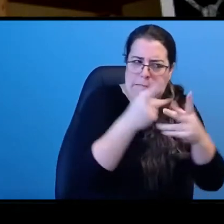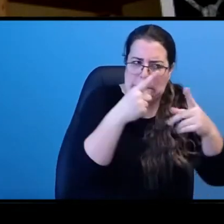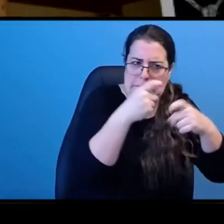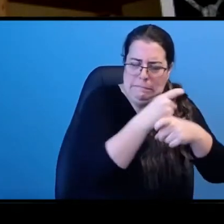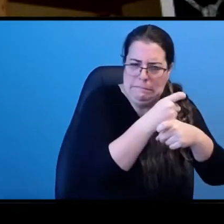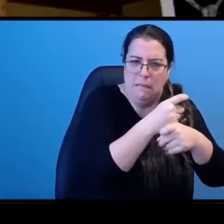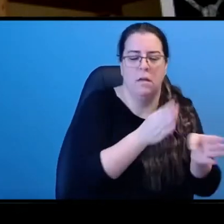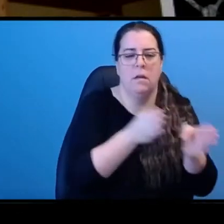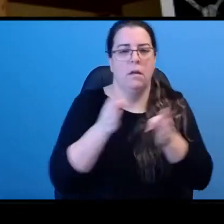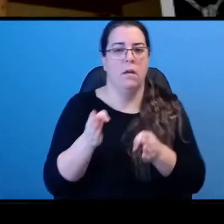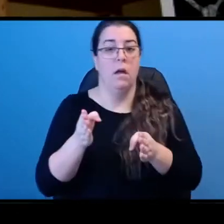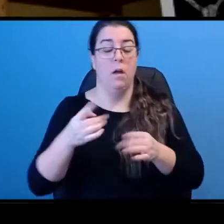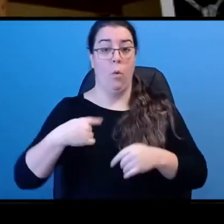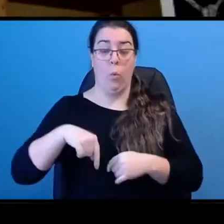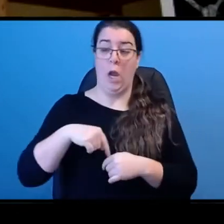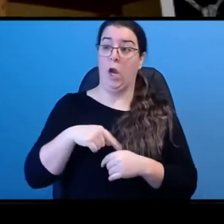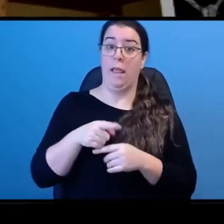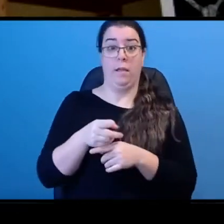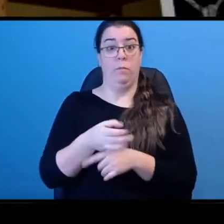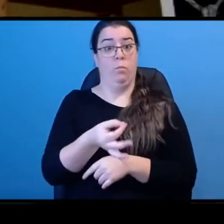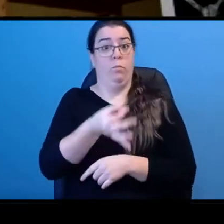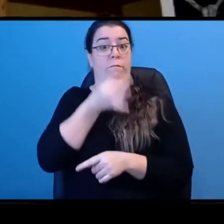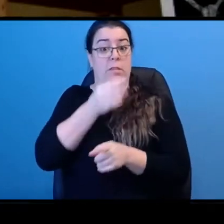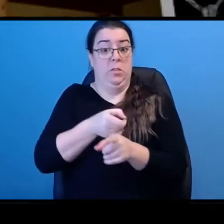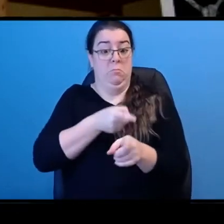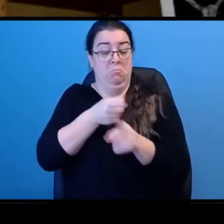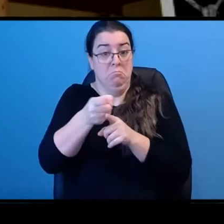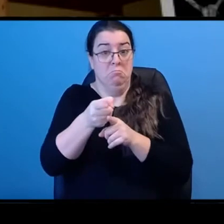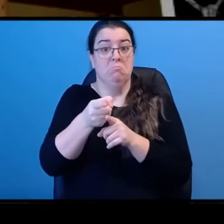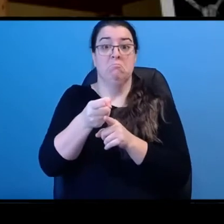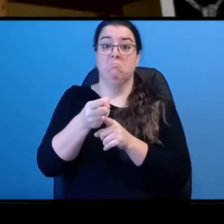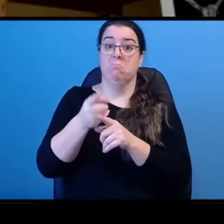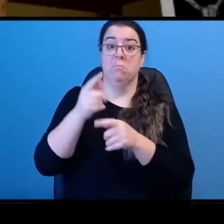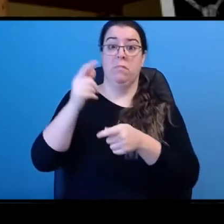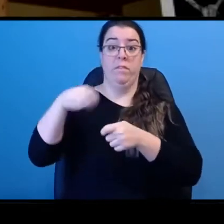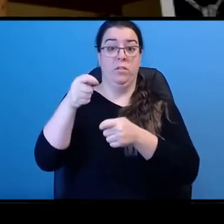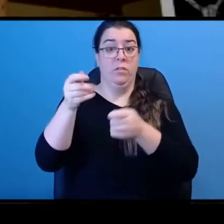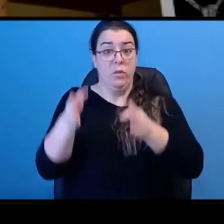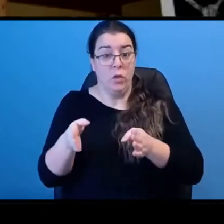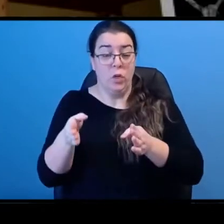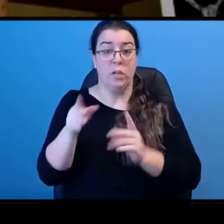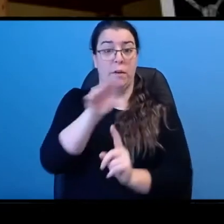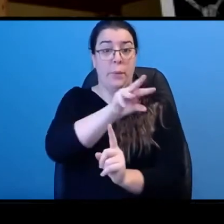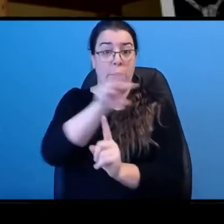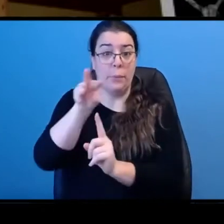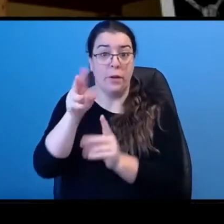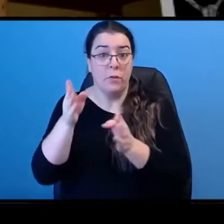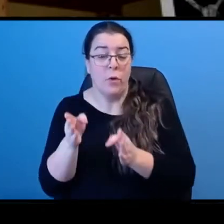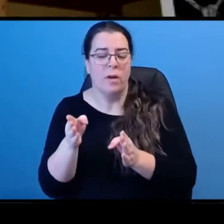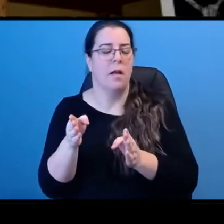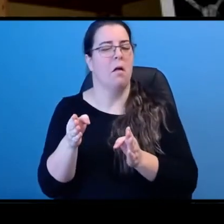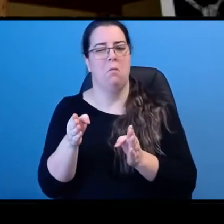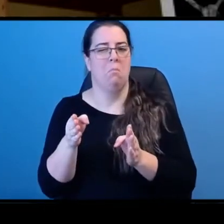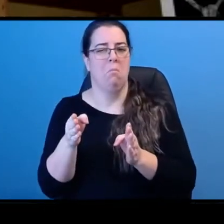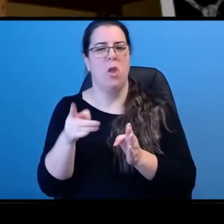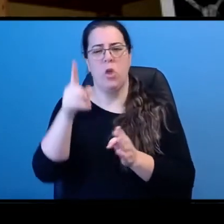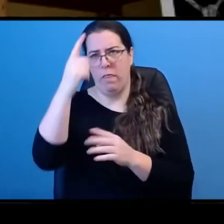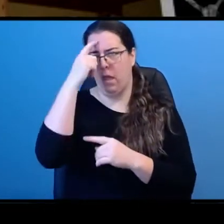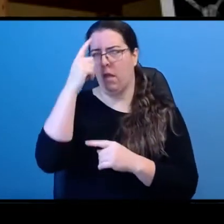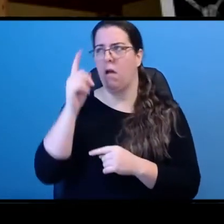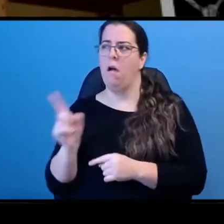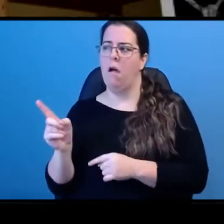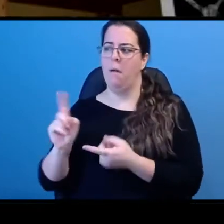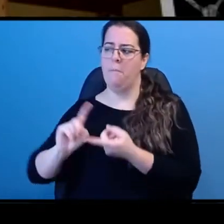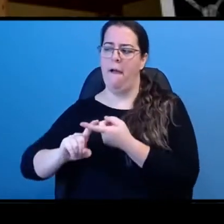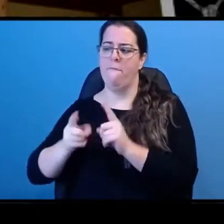videographers. If they want visual images, you know, maybe think about your friend who has the best photos on Instagram, or who's a food photographer, or somebody